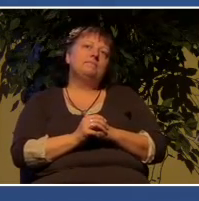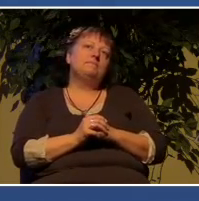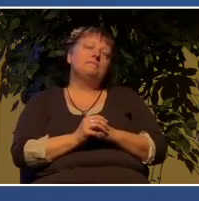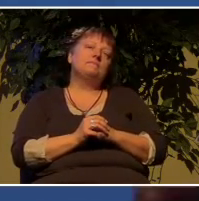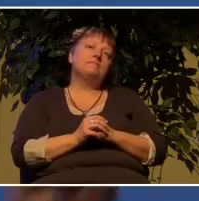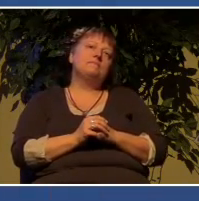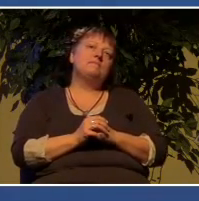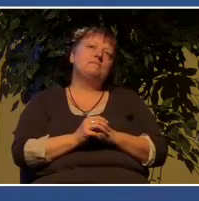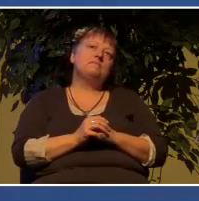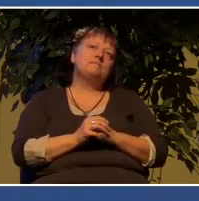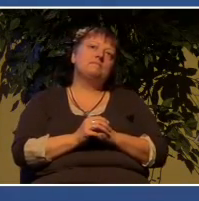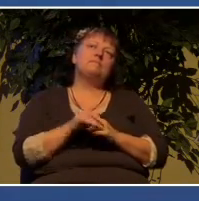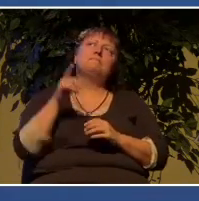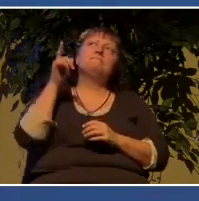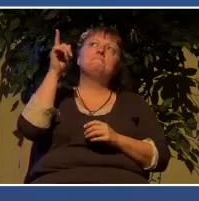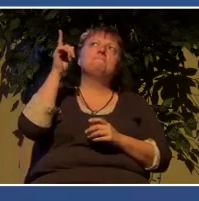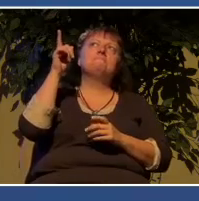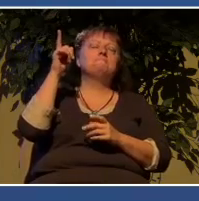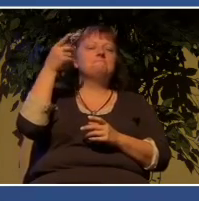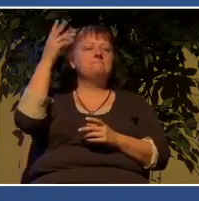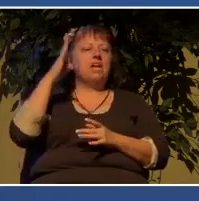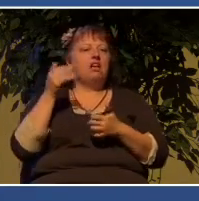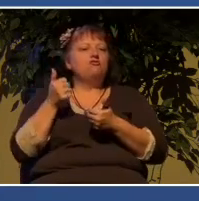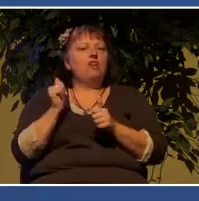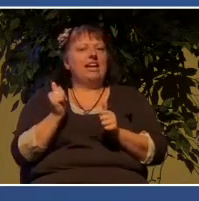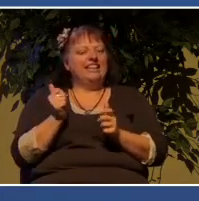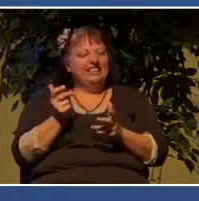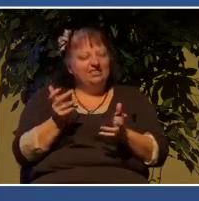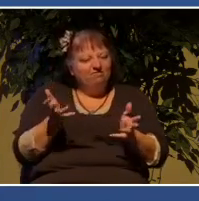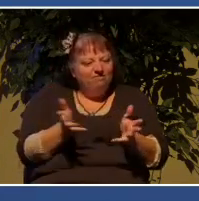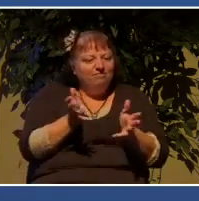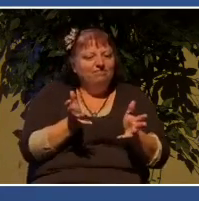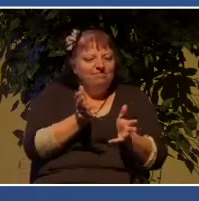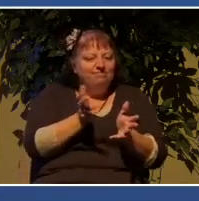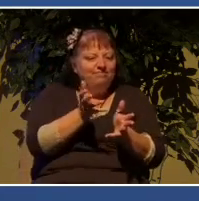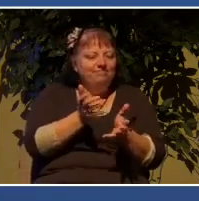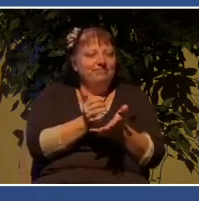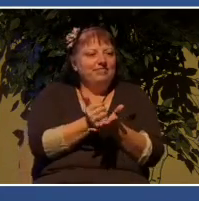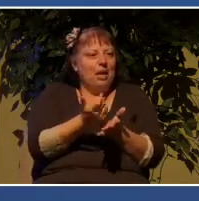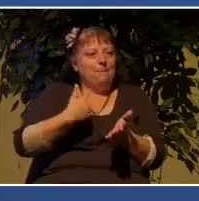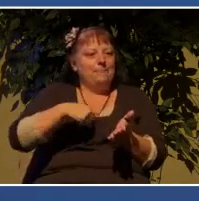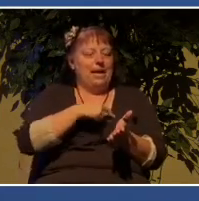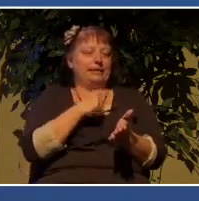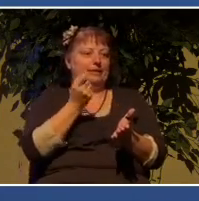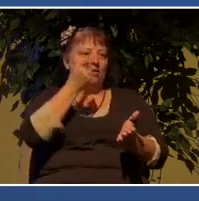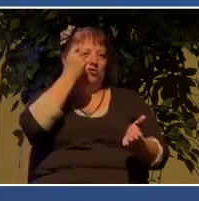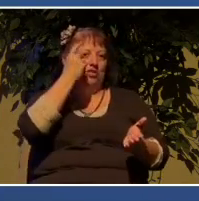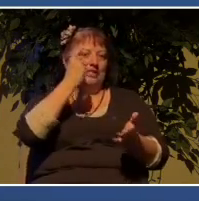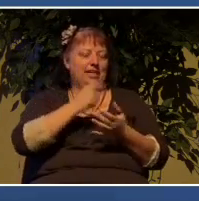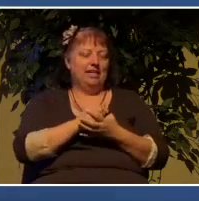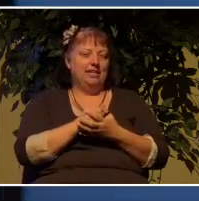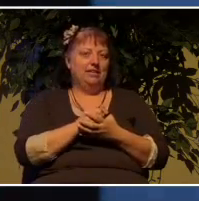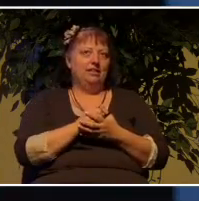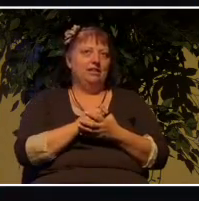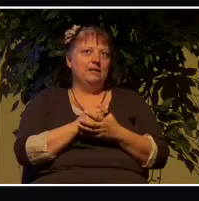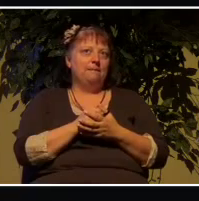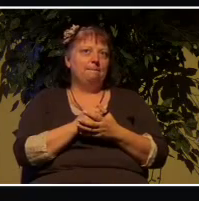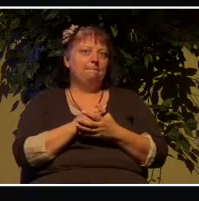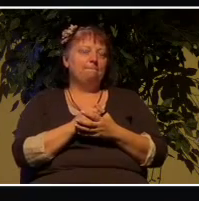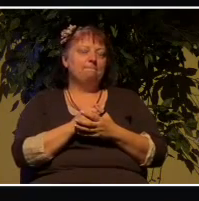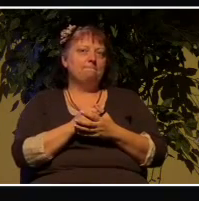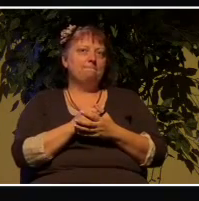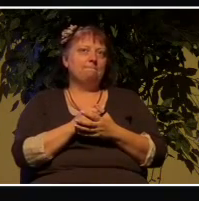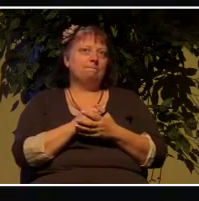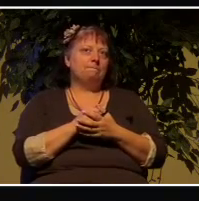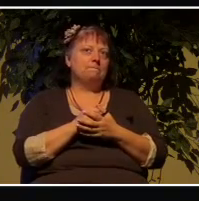trying to get us to understand. See, from God's perspective, his problem of communication is, picture it this way. Picture